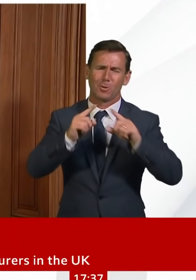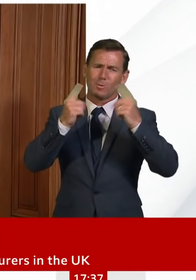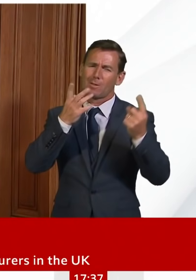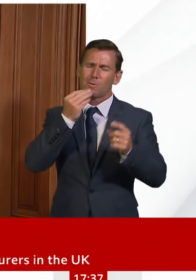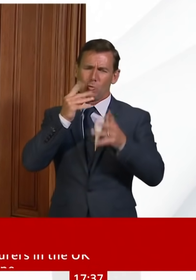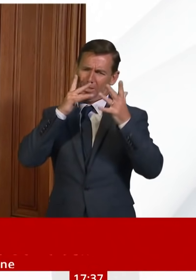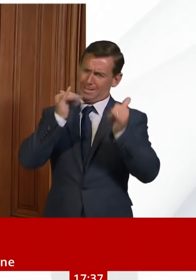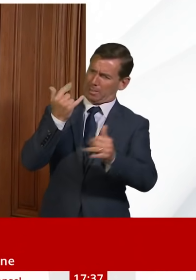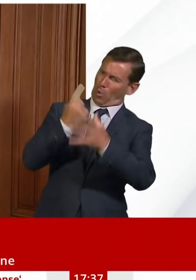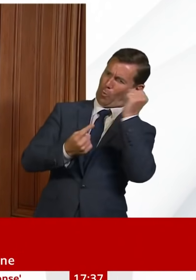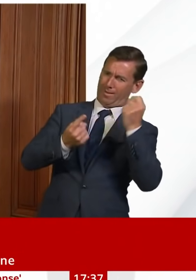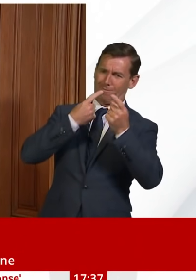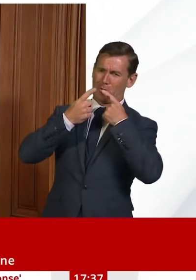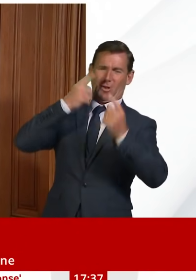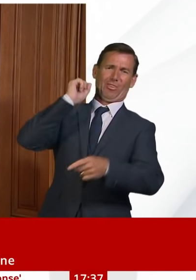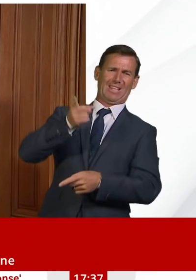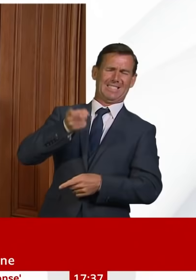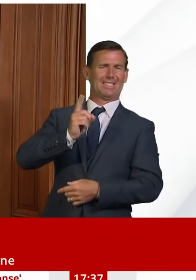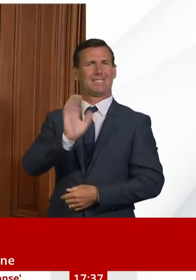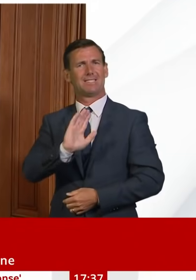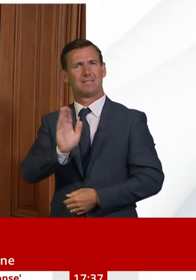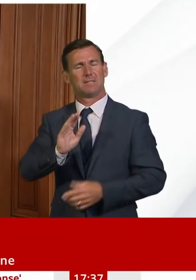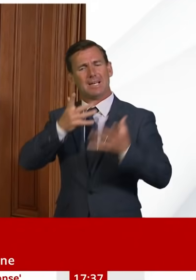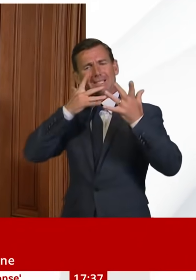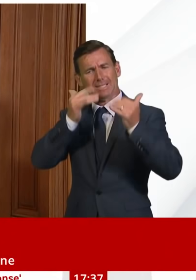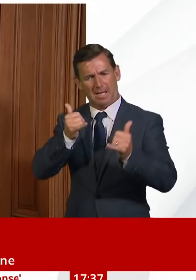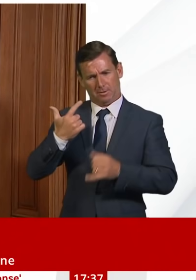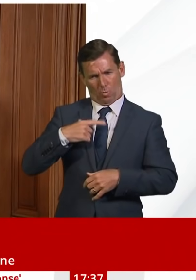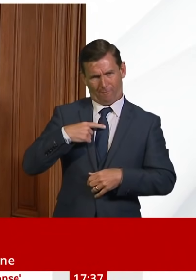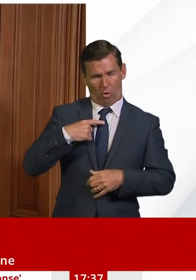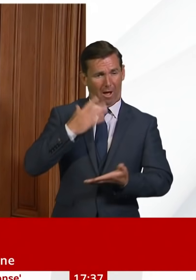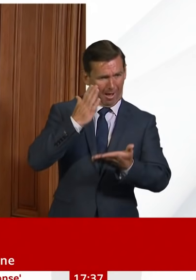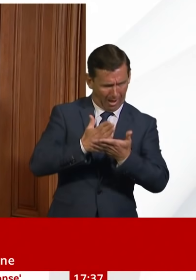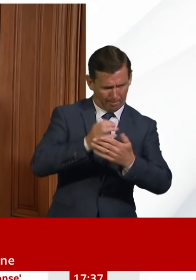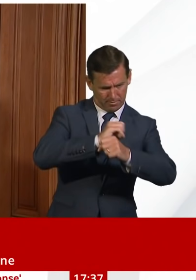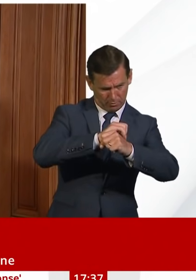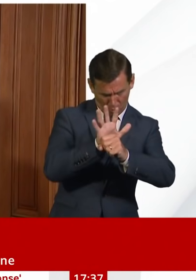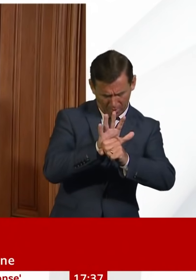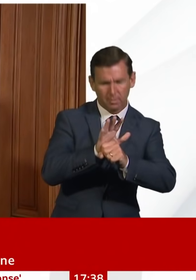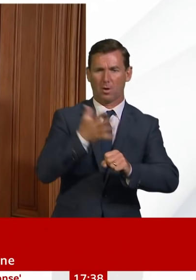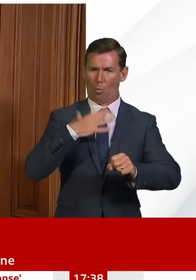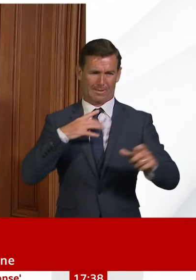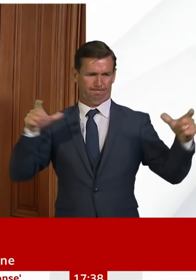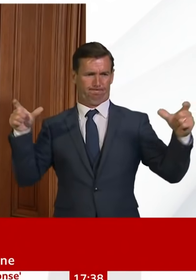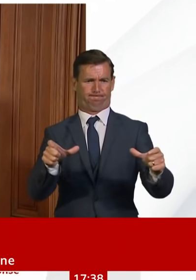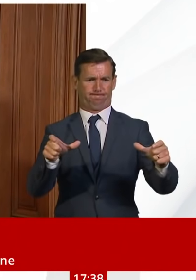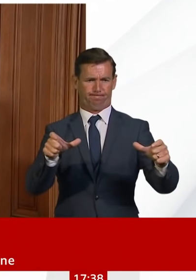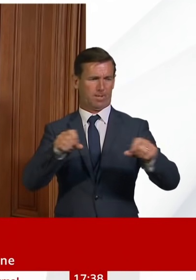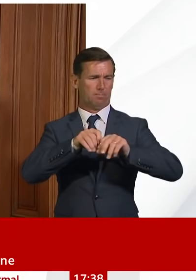a population or in a setting in order to be able to put in place the measures required to control that infection. It's not to be